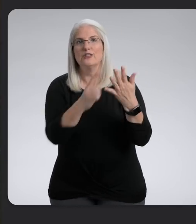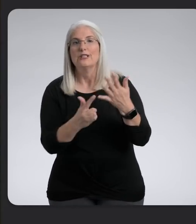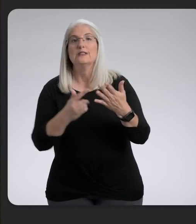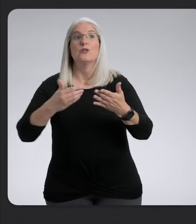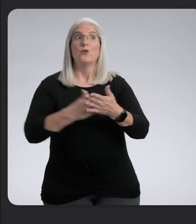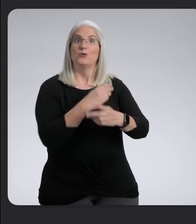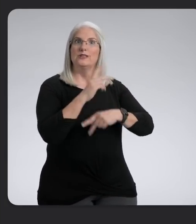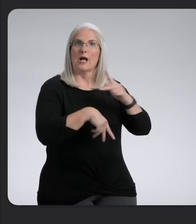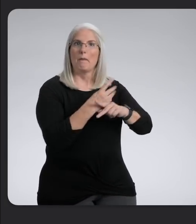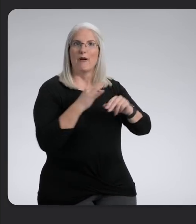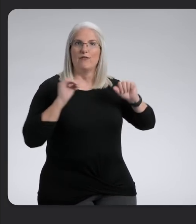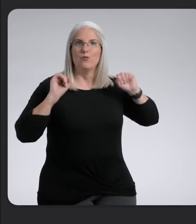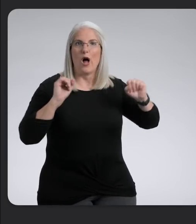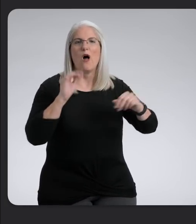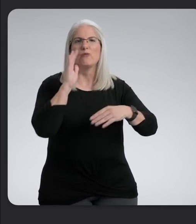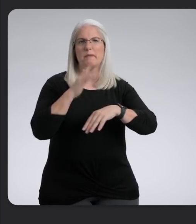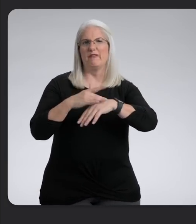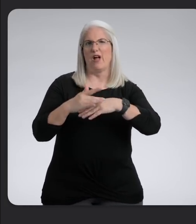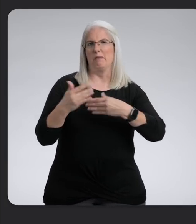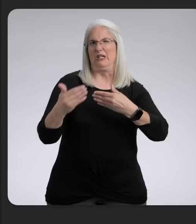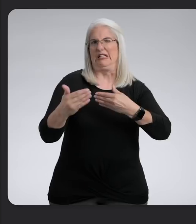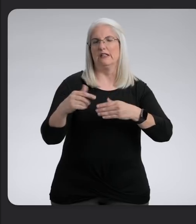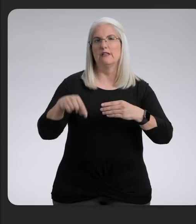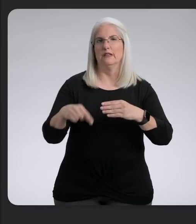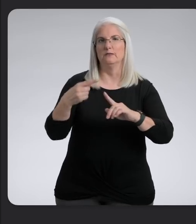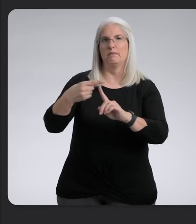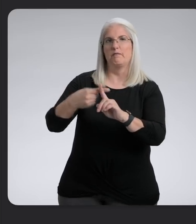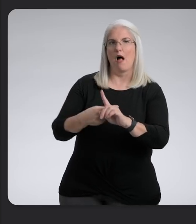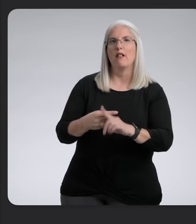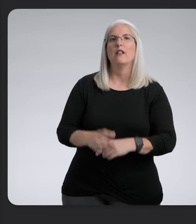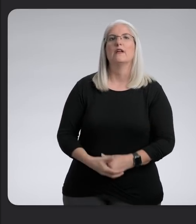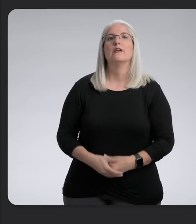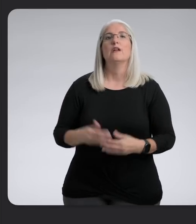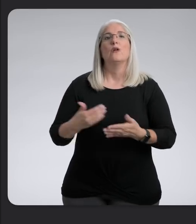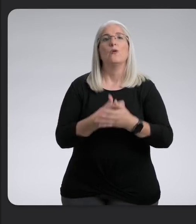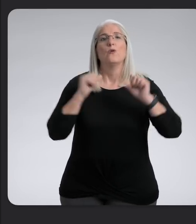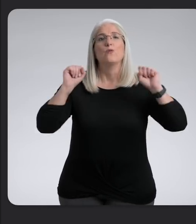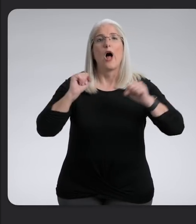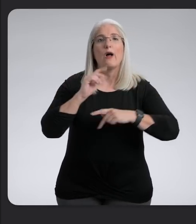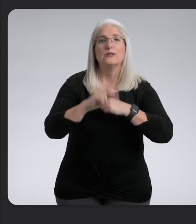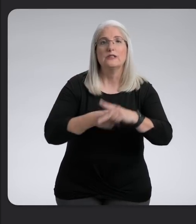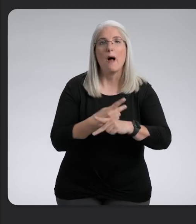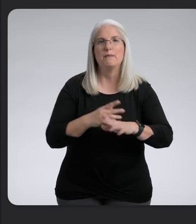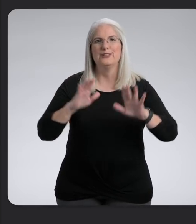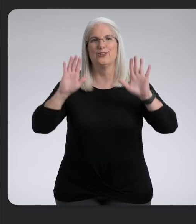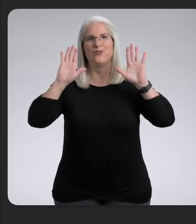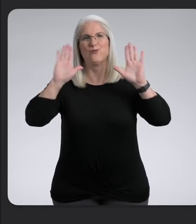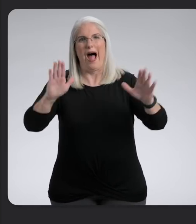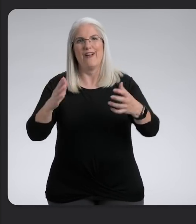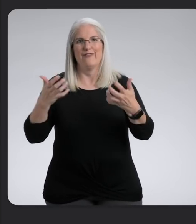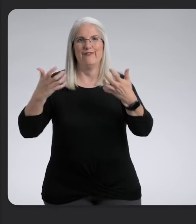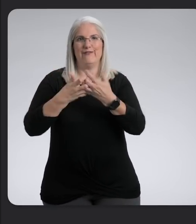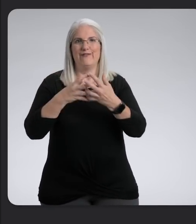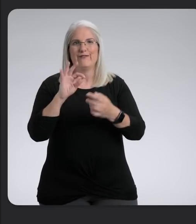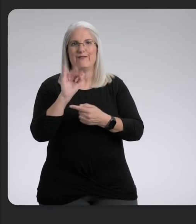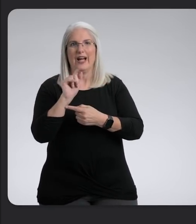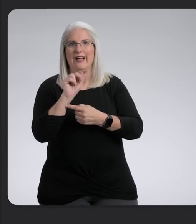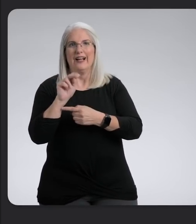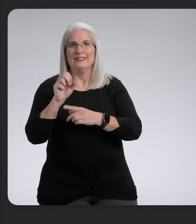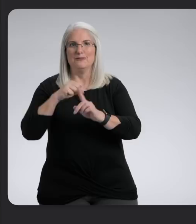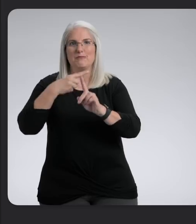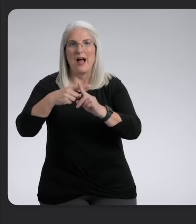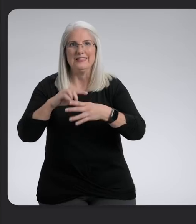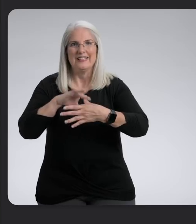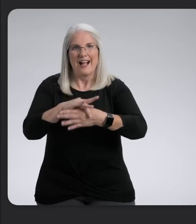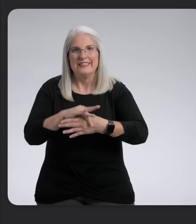this month. With new workout types and great new Fitness Plus content, Apple Watch continues to be an incredible motivator to help you